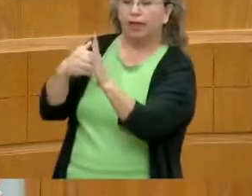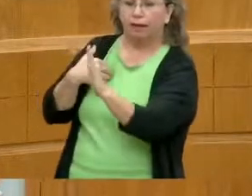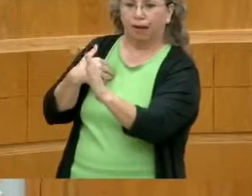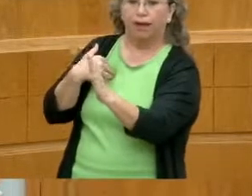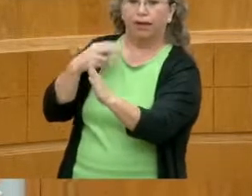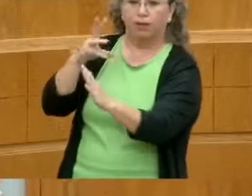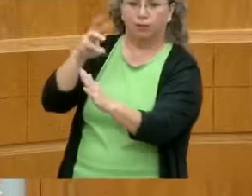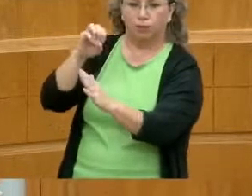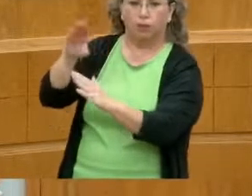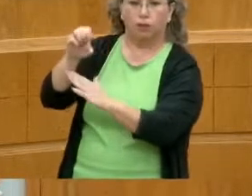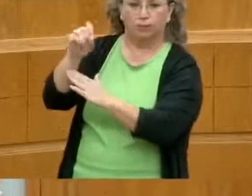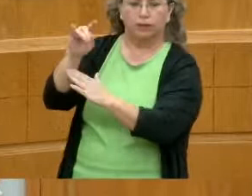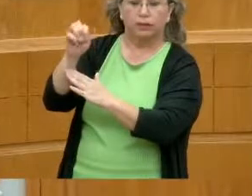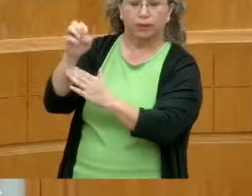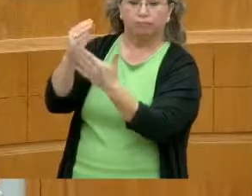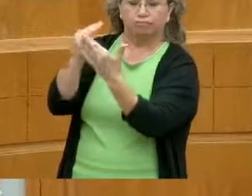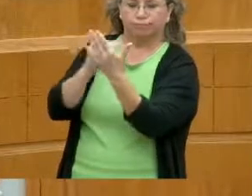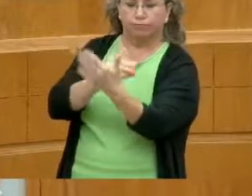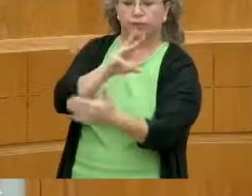it's